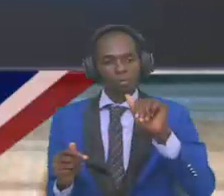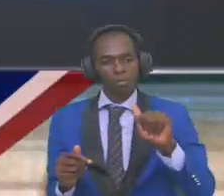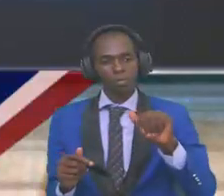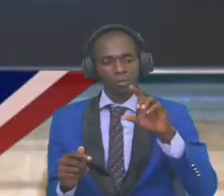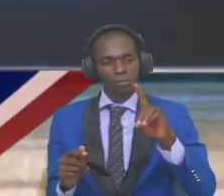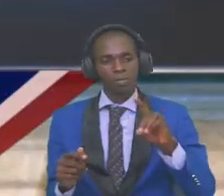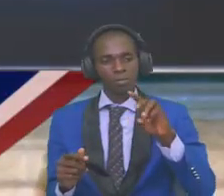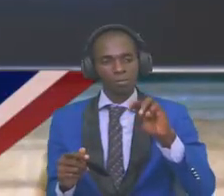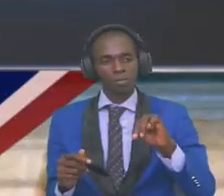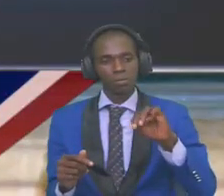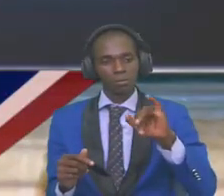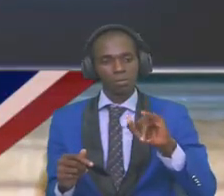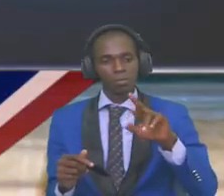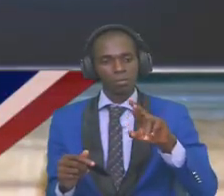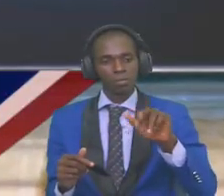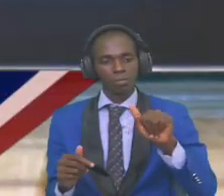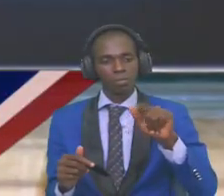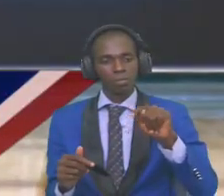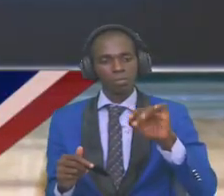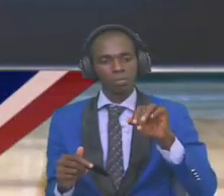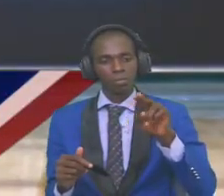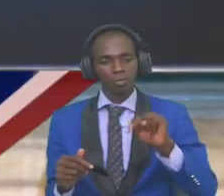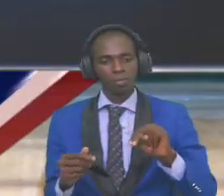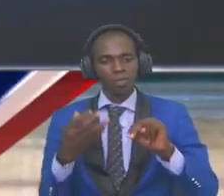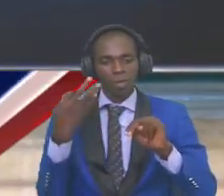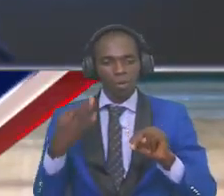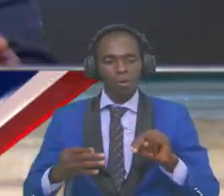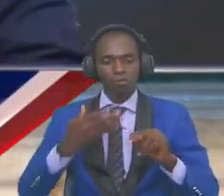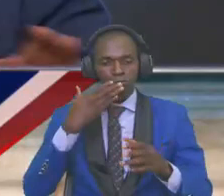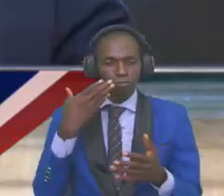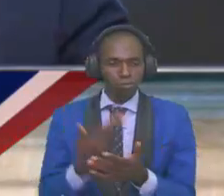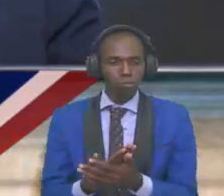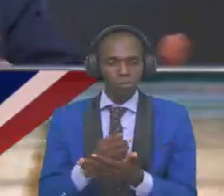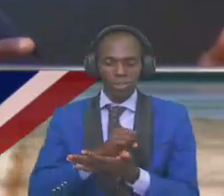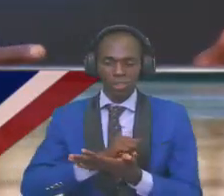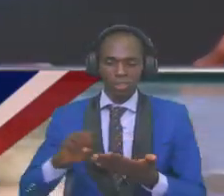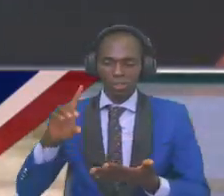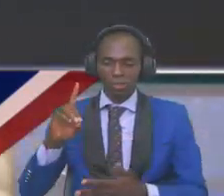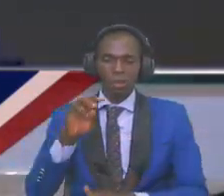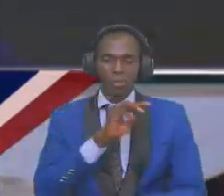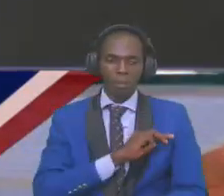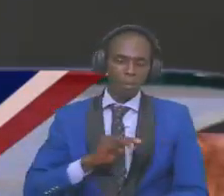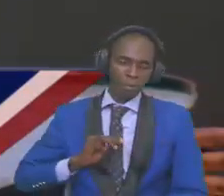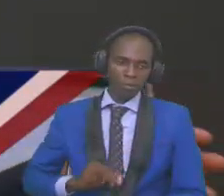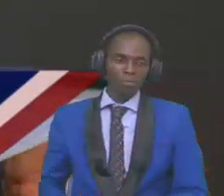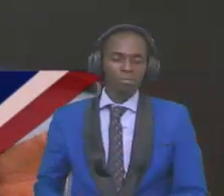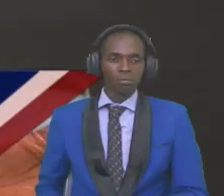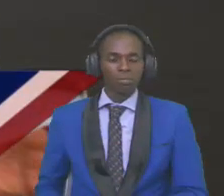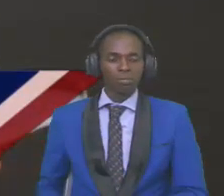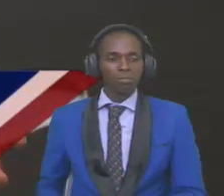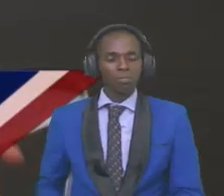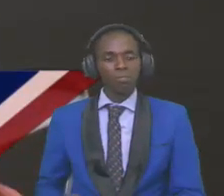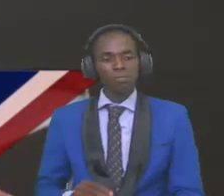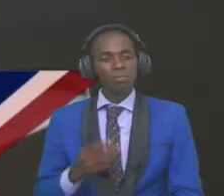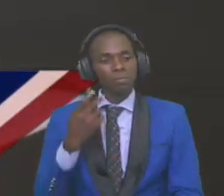soundly sanctified members. You see, these people, the first fruits of Achaia,